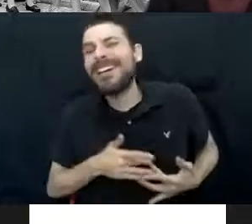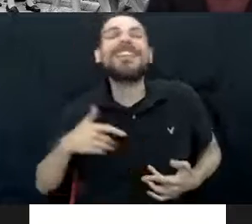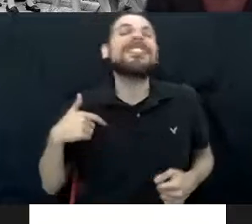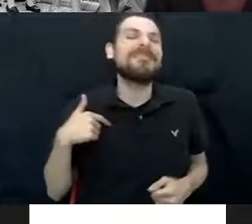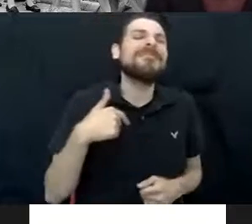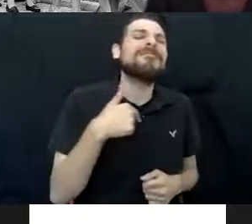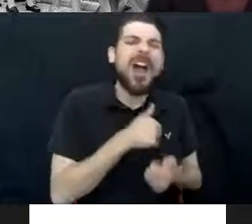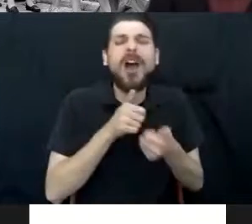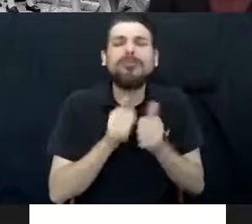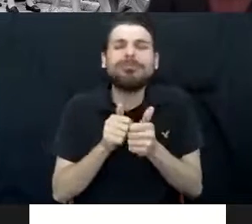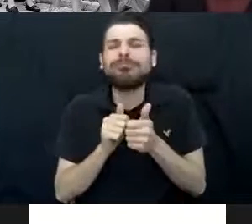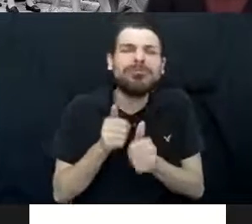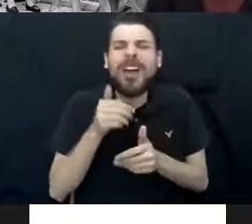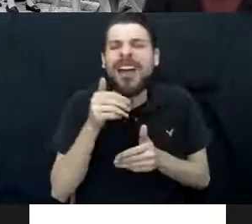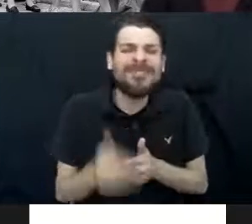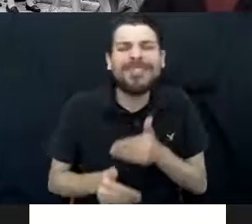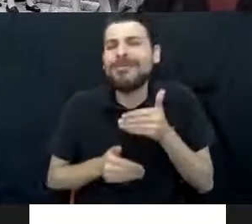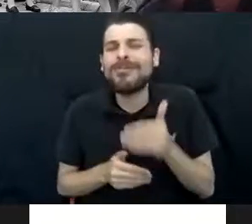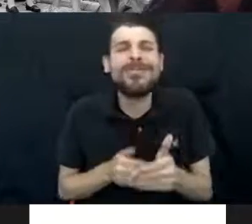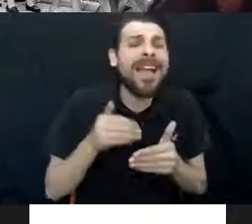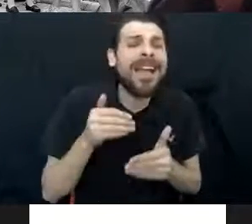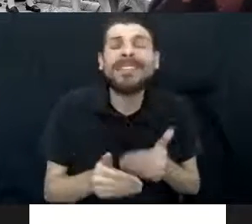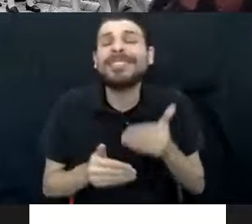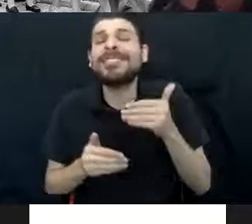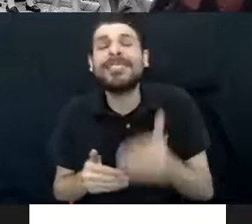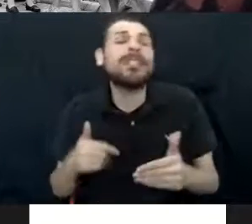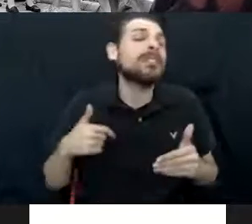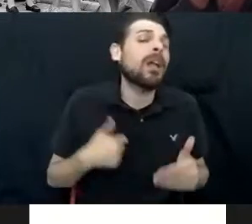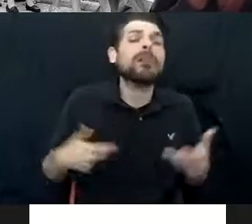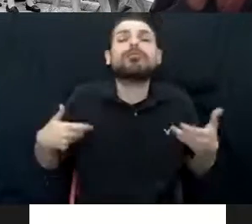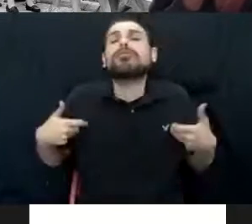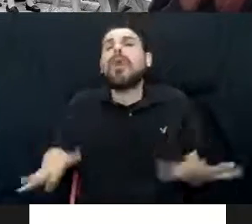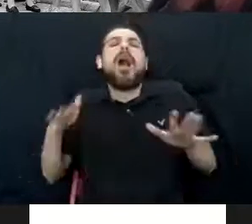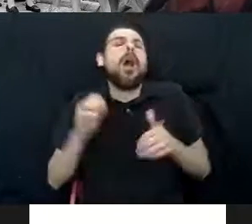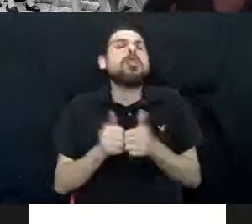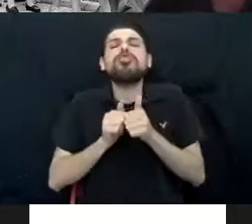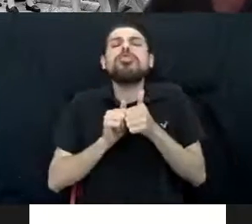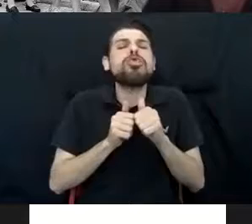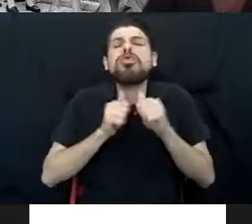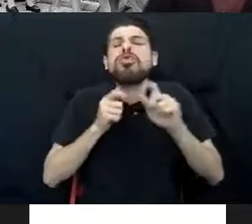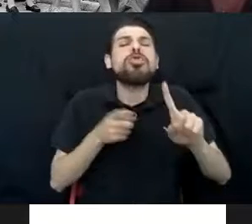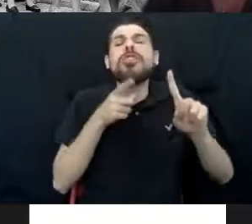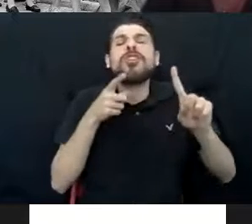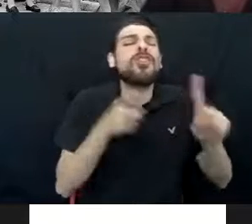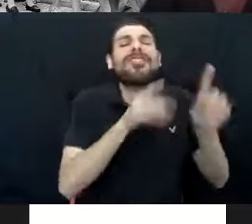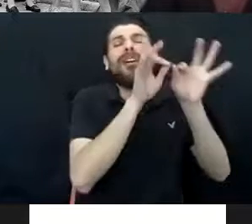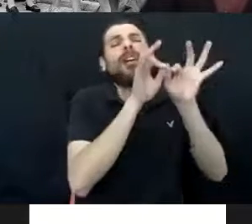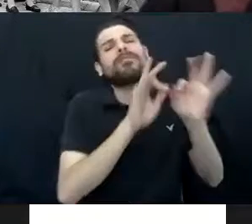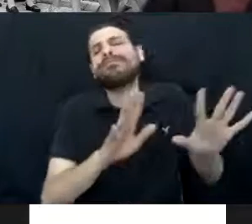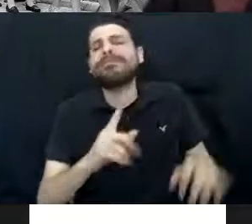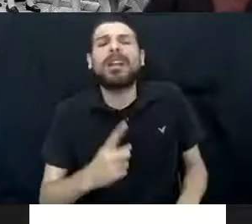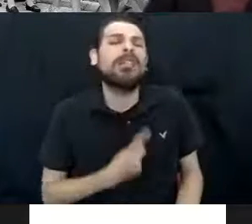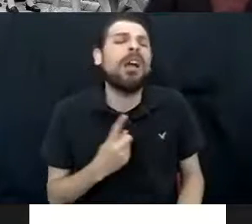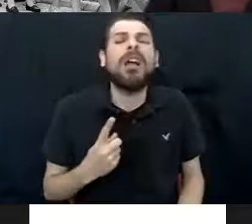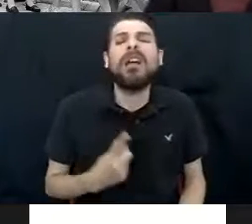heart while I run this race, cause I don't want to live